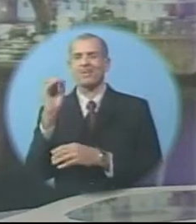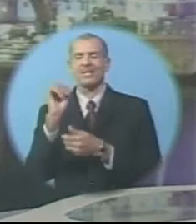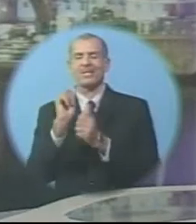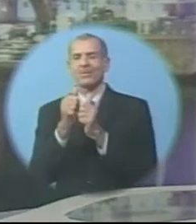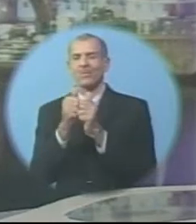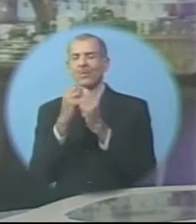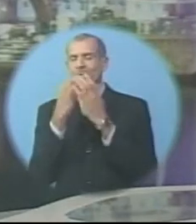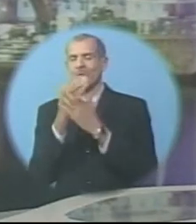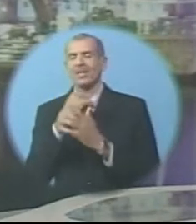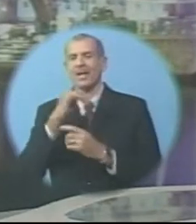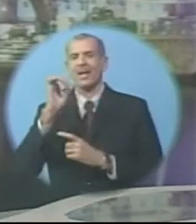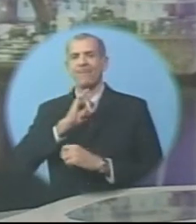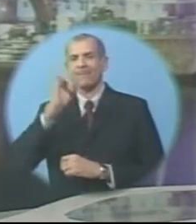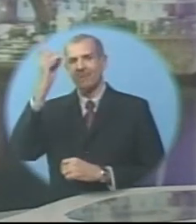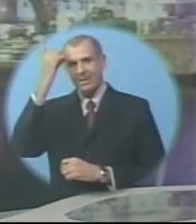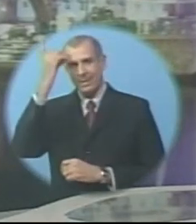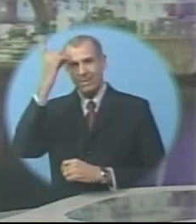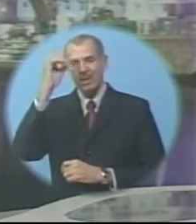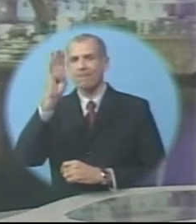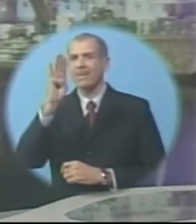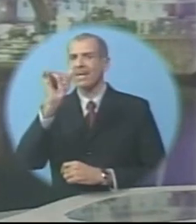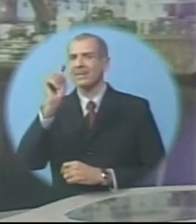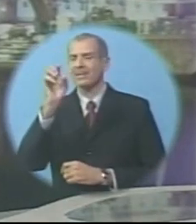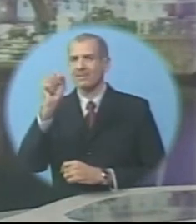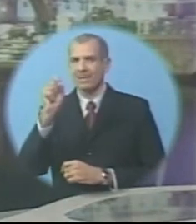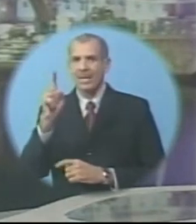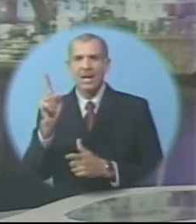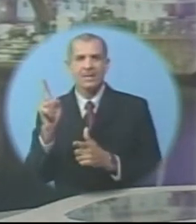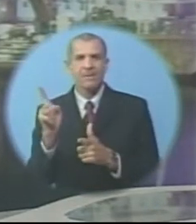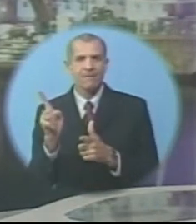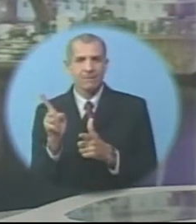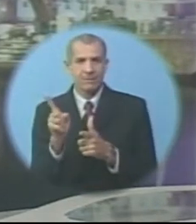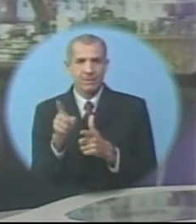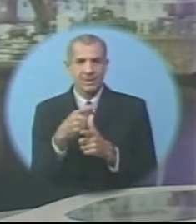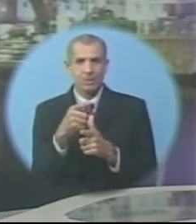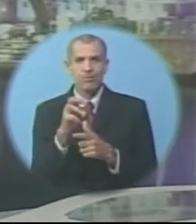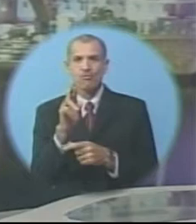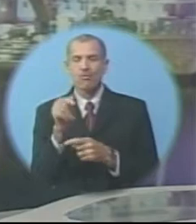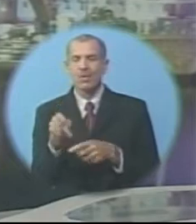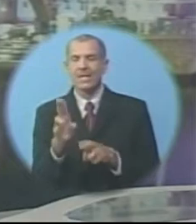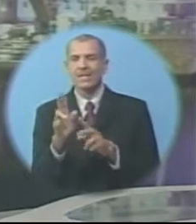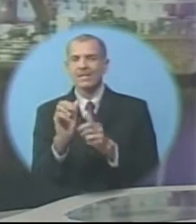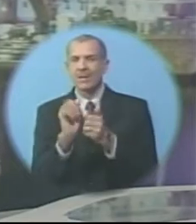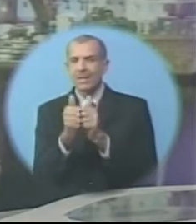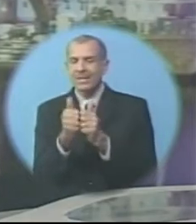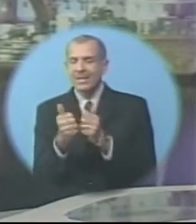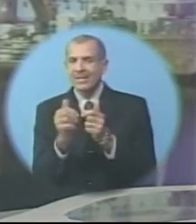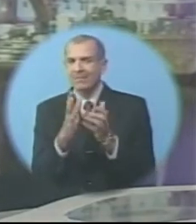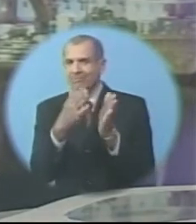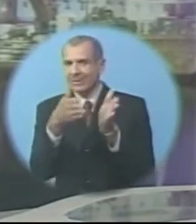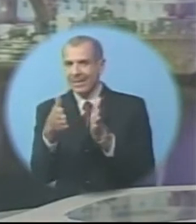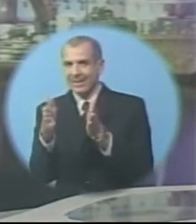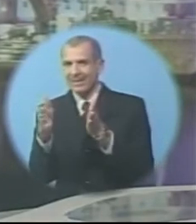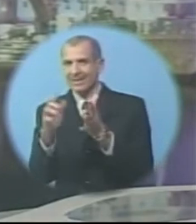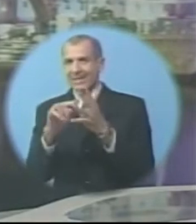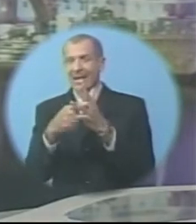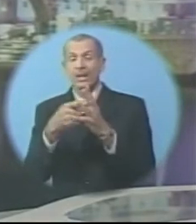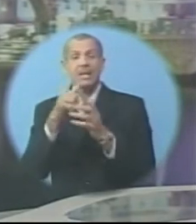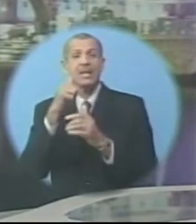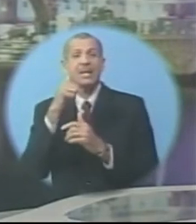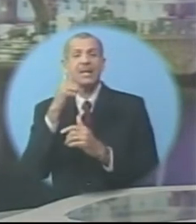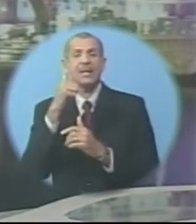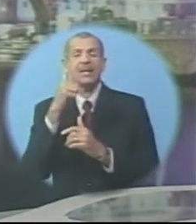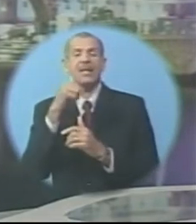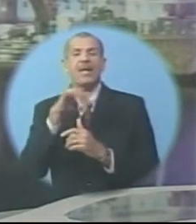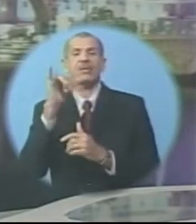News, I'm Damien Best. Well, all is set for the first ever World Road Tennis Championships right here in Barbados starting next week.